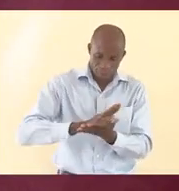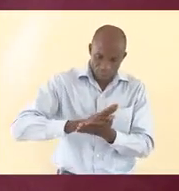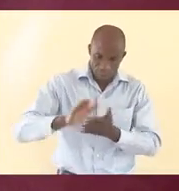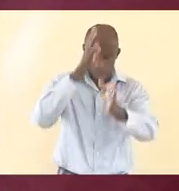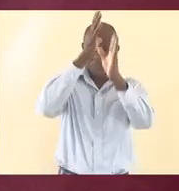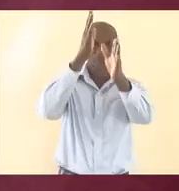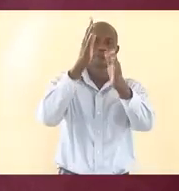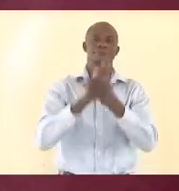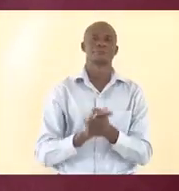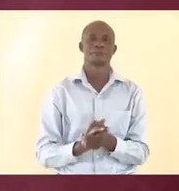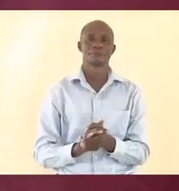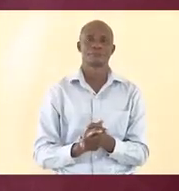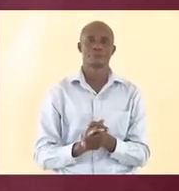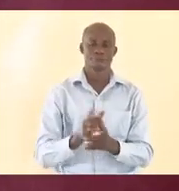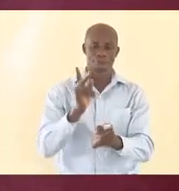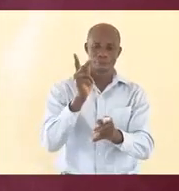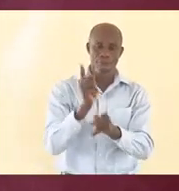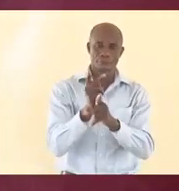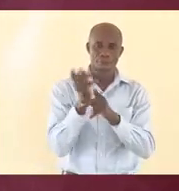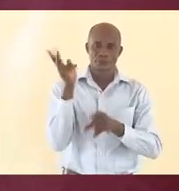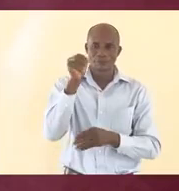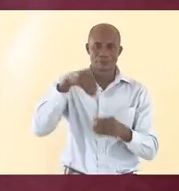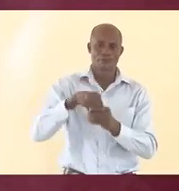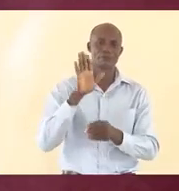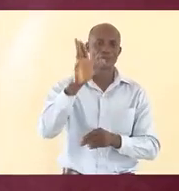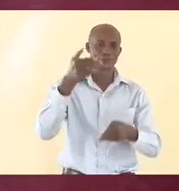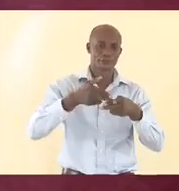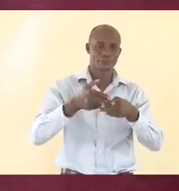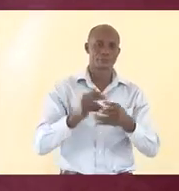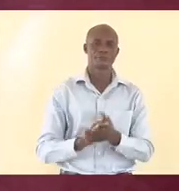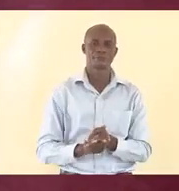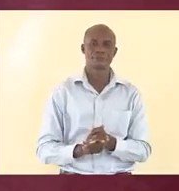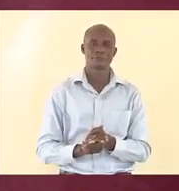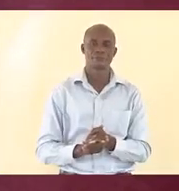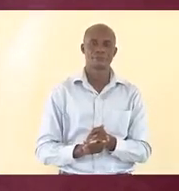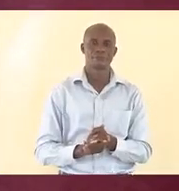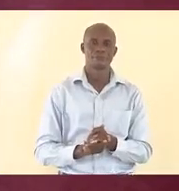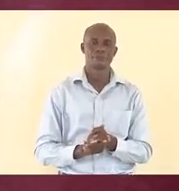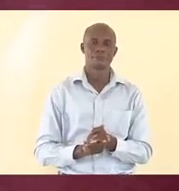Holy Father, keep them in your name,